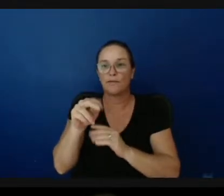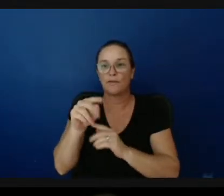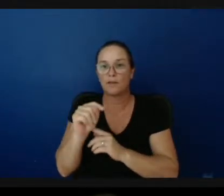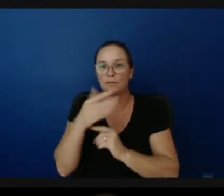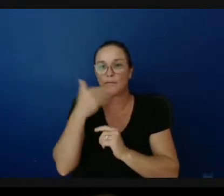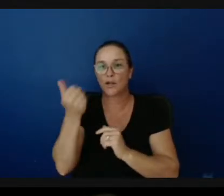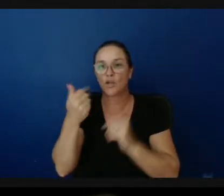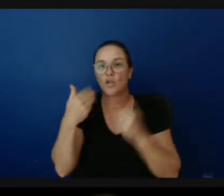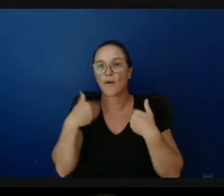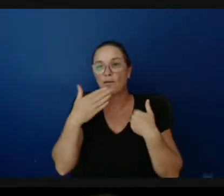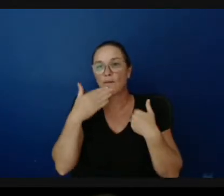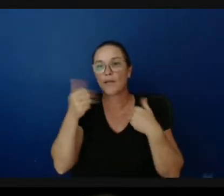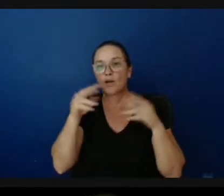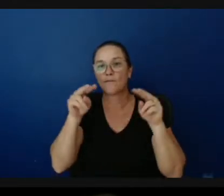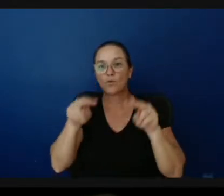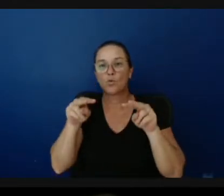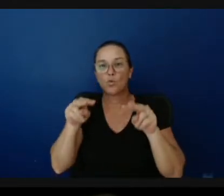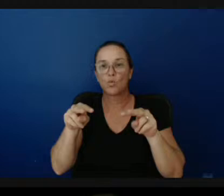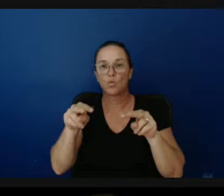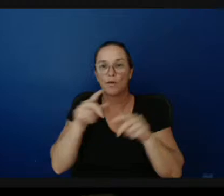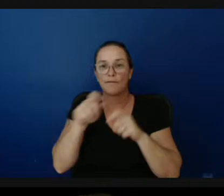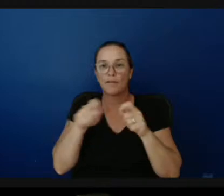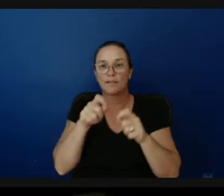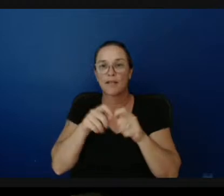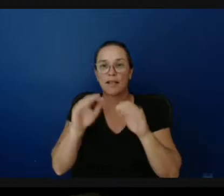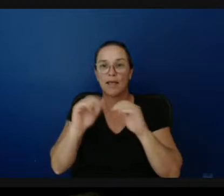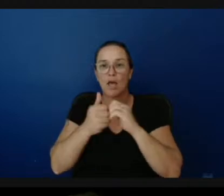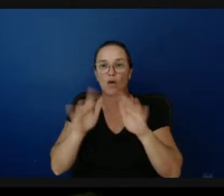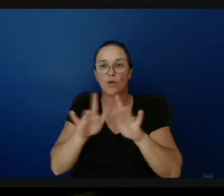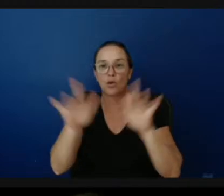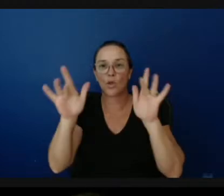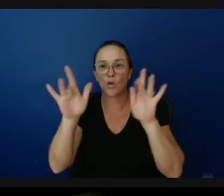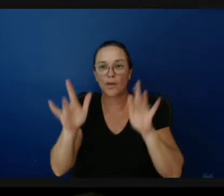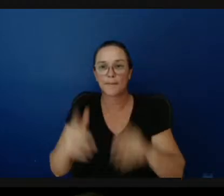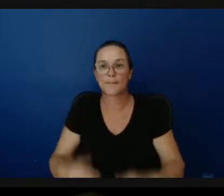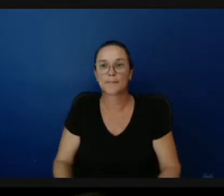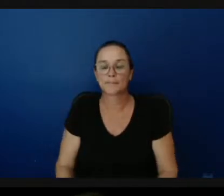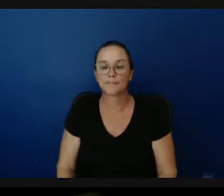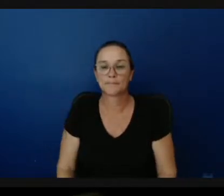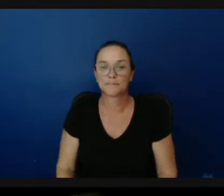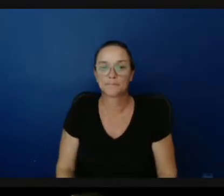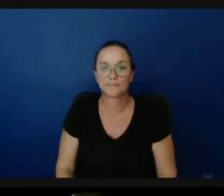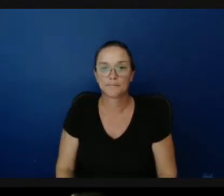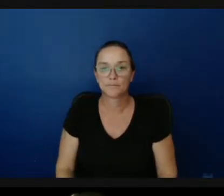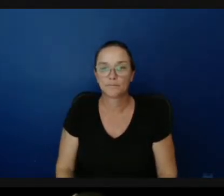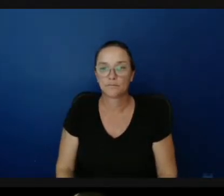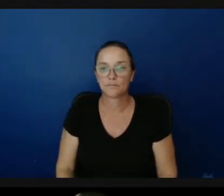have a better view of exactly how those vents are glowing in more detail and more zoomed in here.